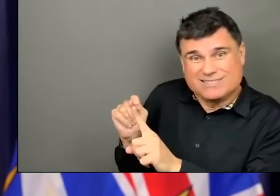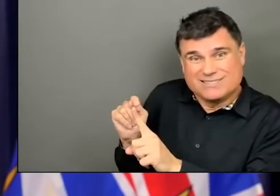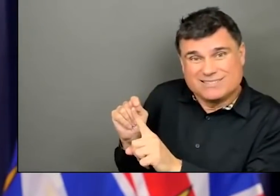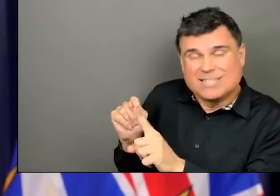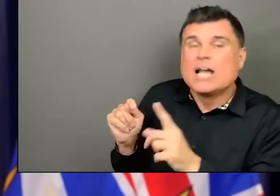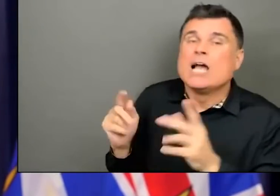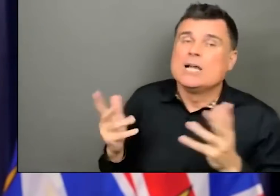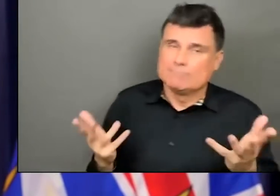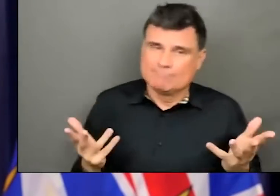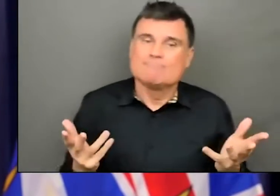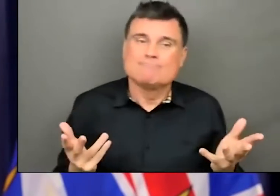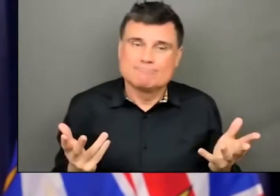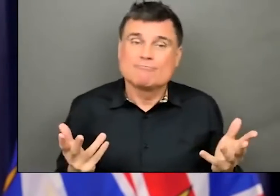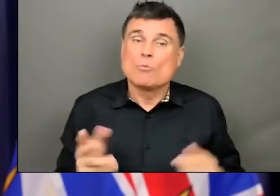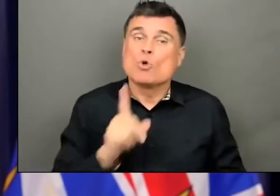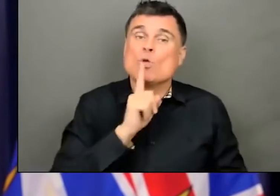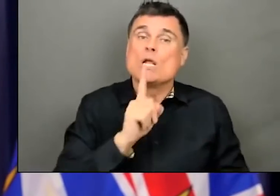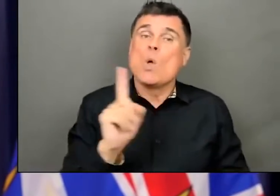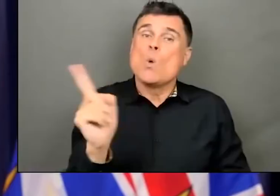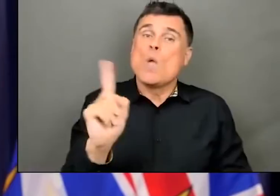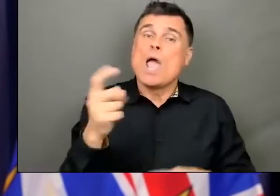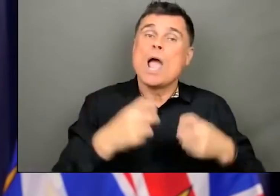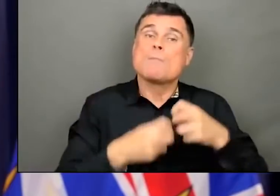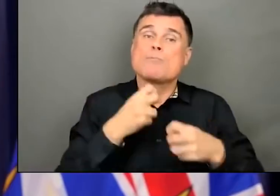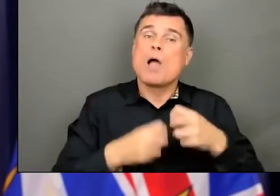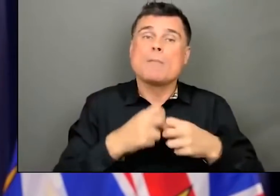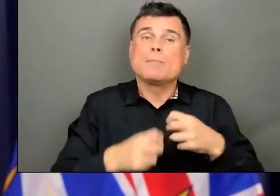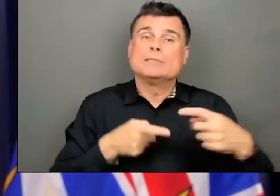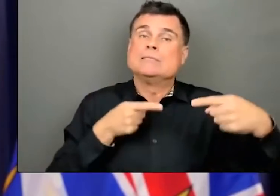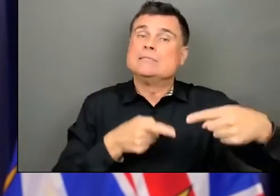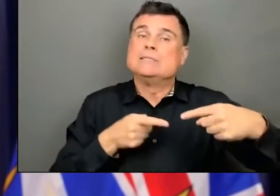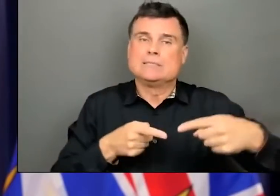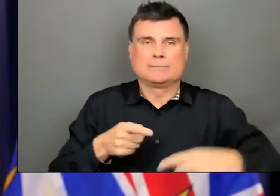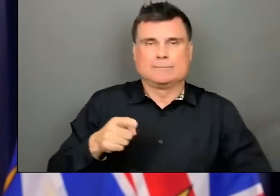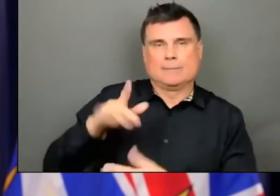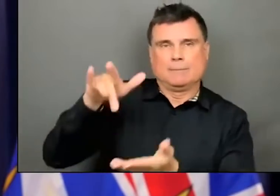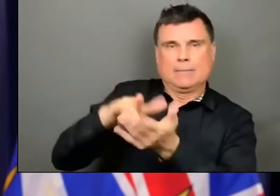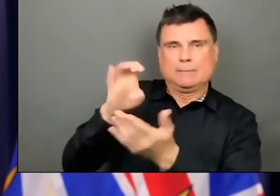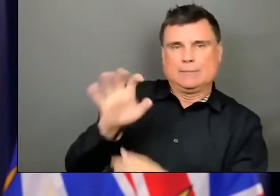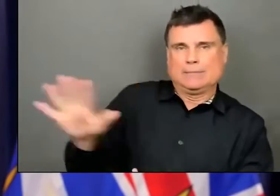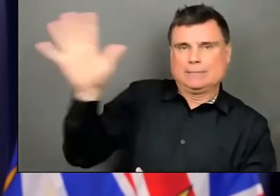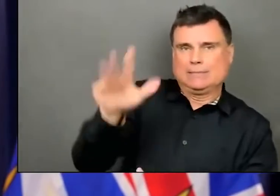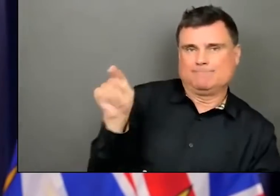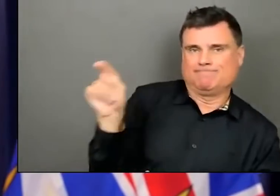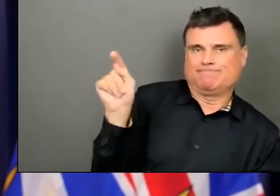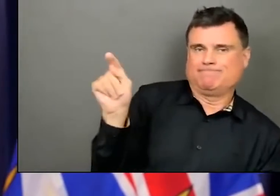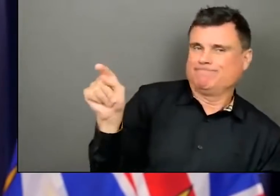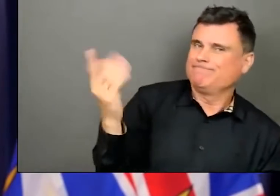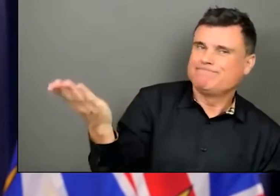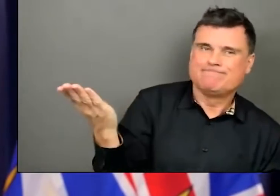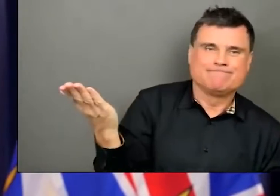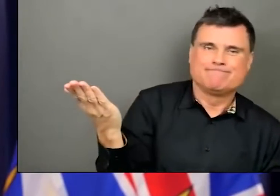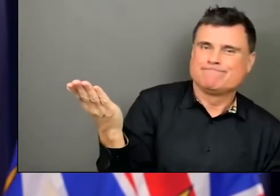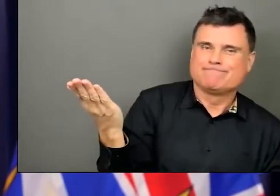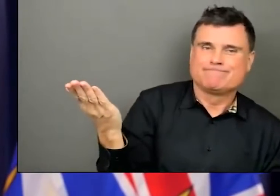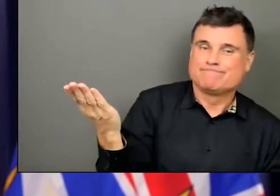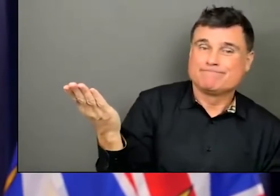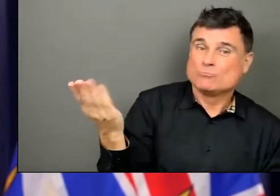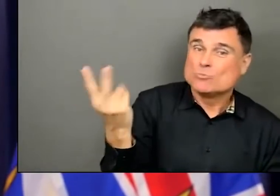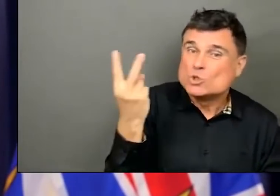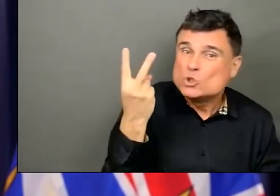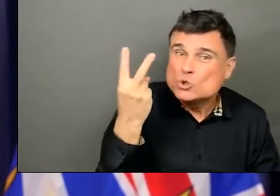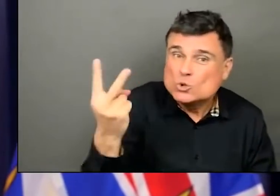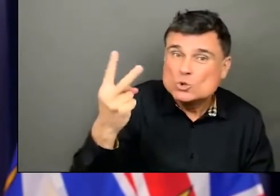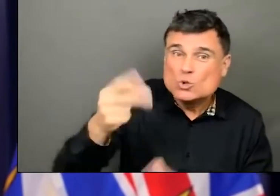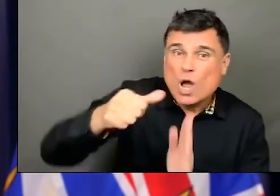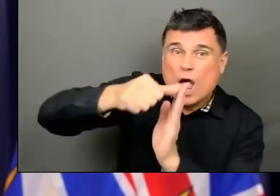challenge in the Interior Health Authority. You'll know that this week, 2 operating rooms are down in order to respond